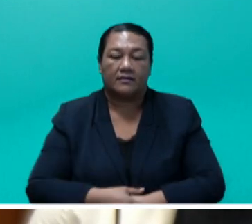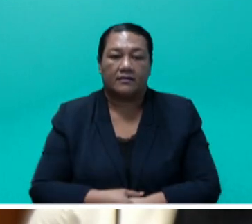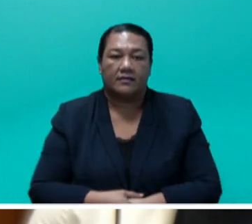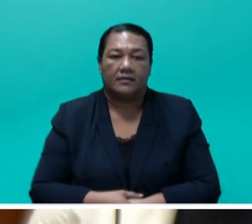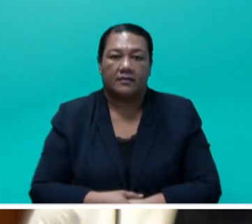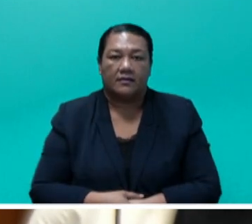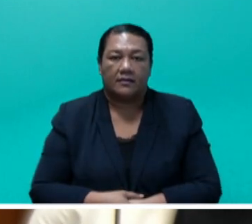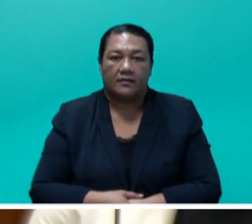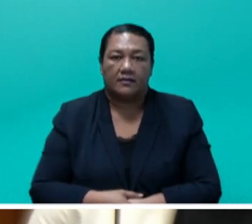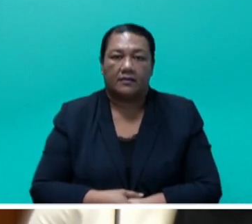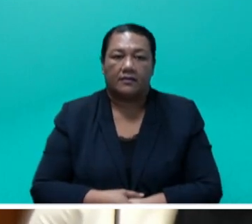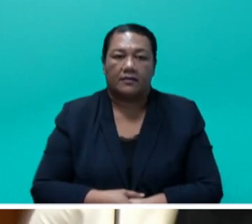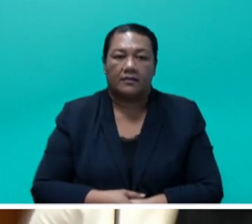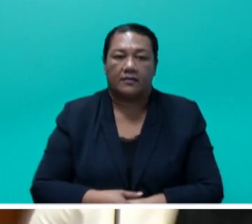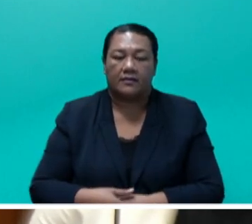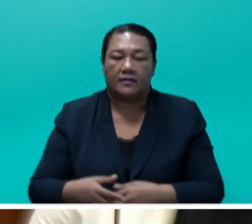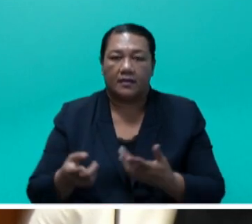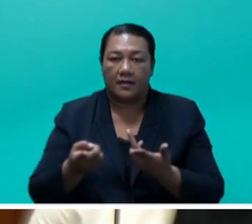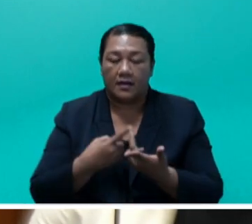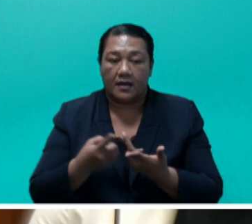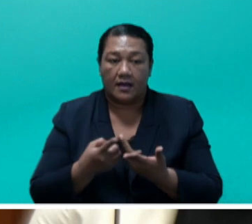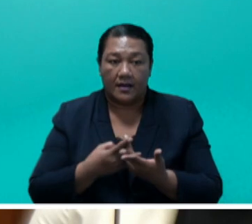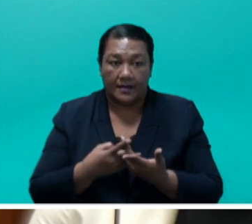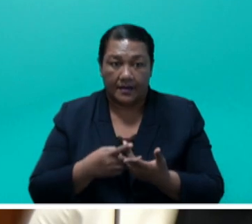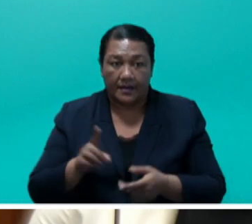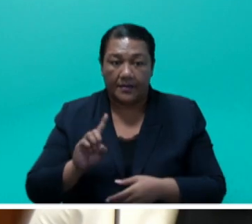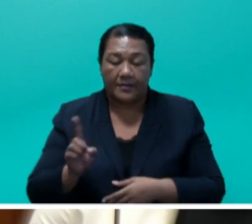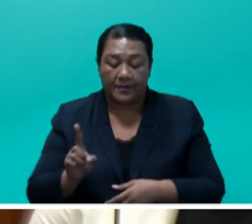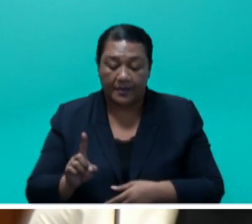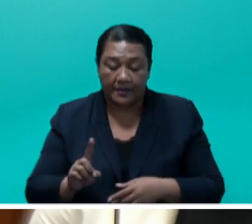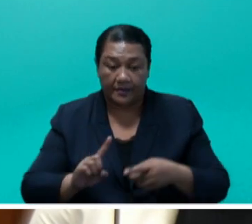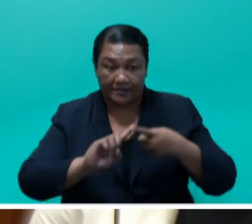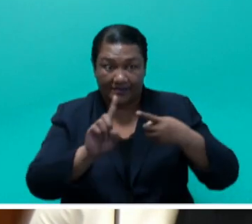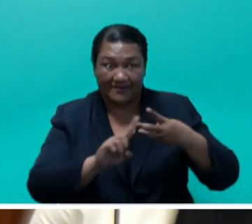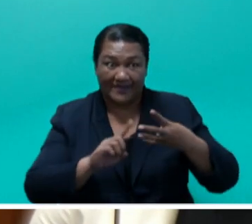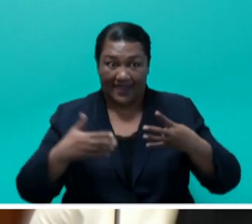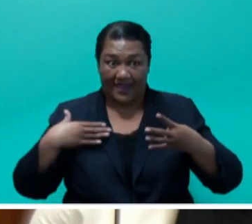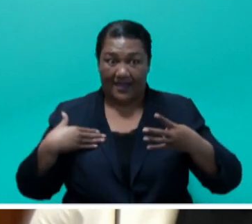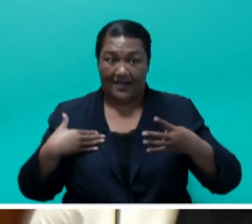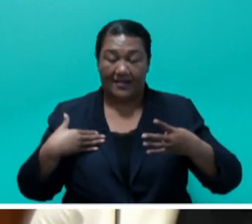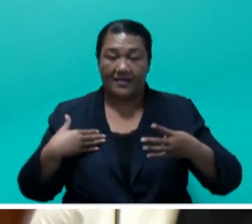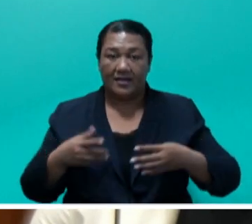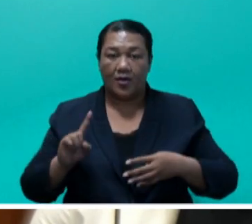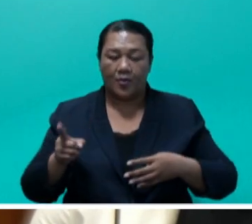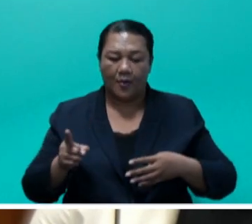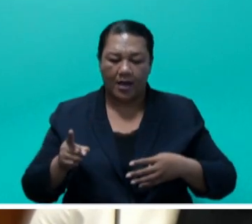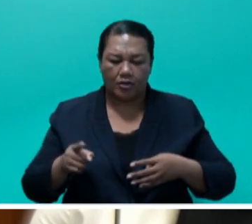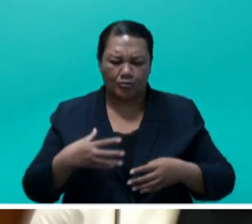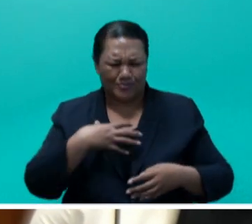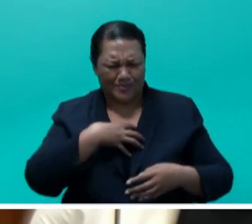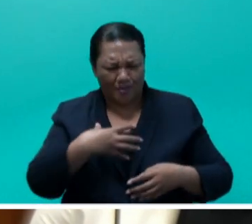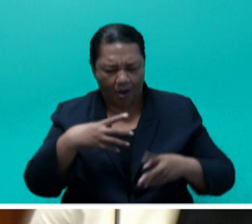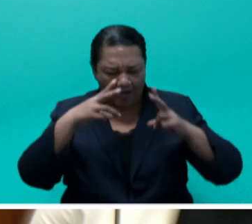other cadres within the health care sector to also put in their submission. At the moment we are